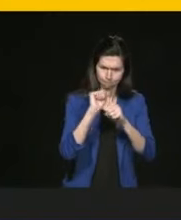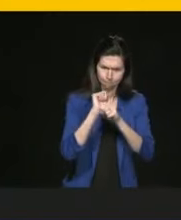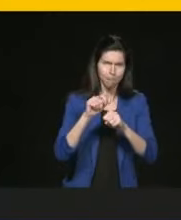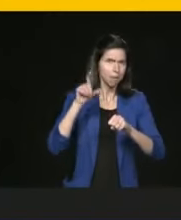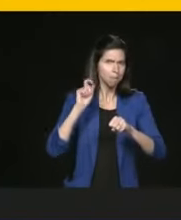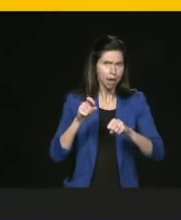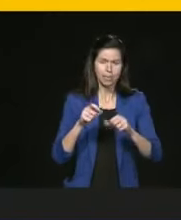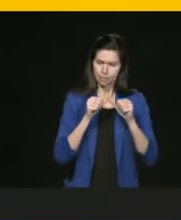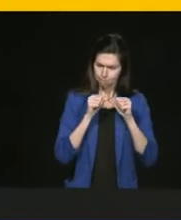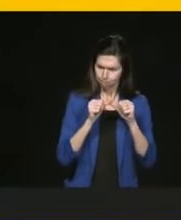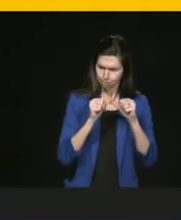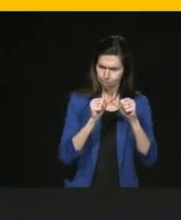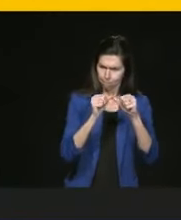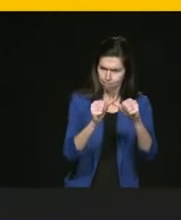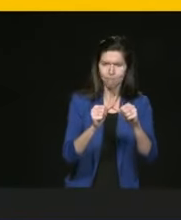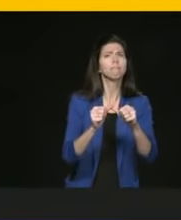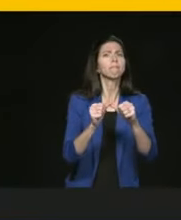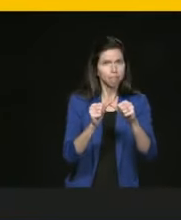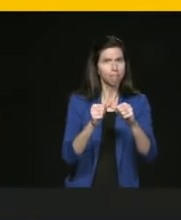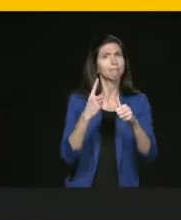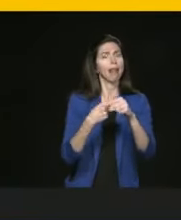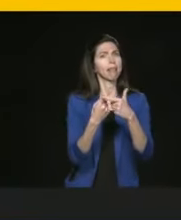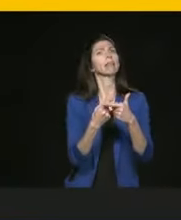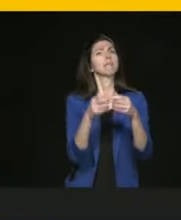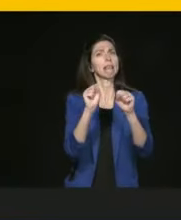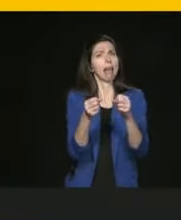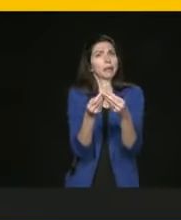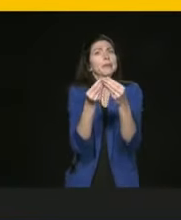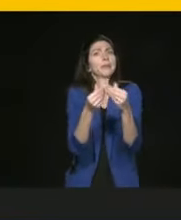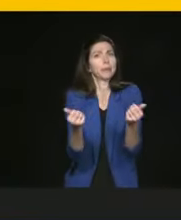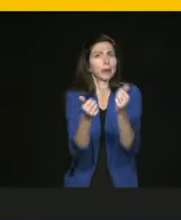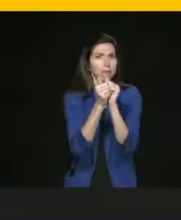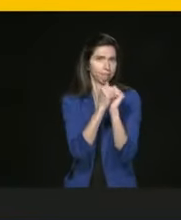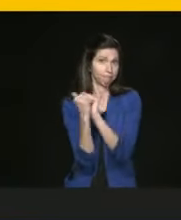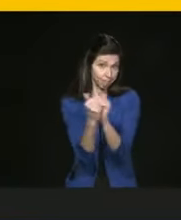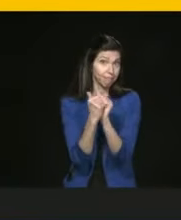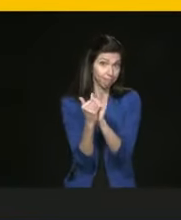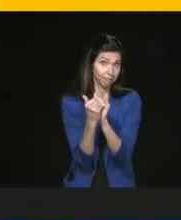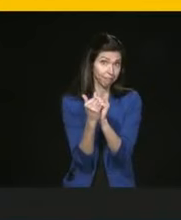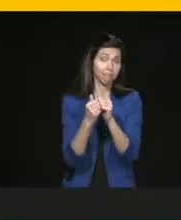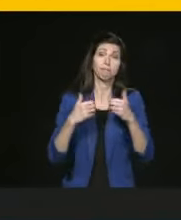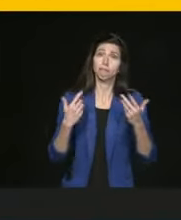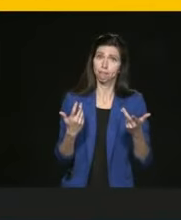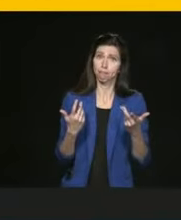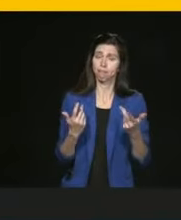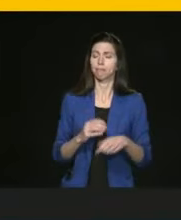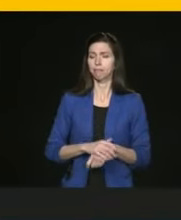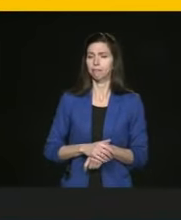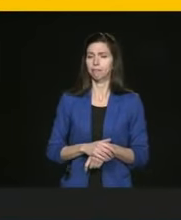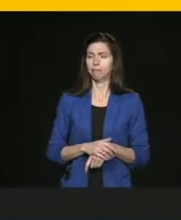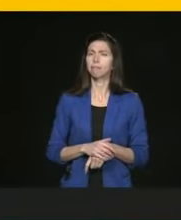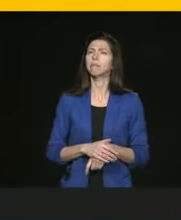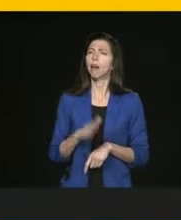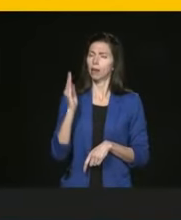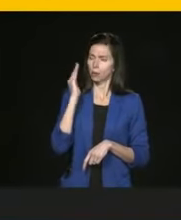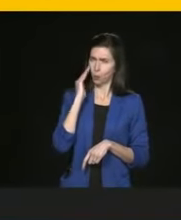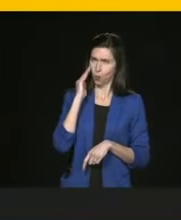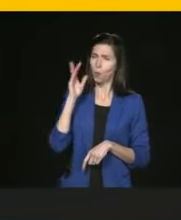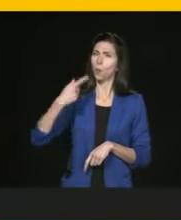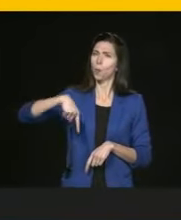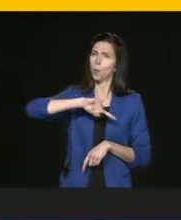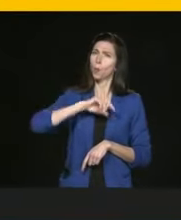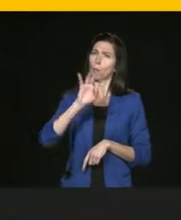keep being strong all together. Ensemble, nous traverserons cette crise. We will get through